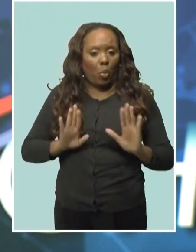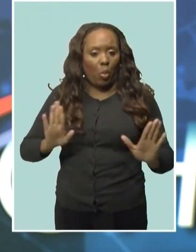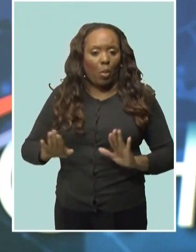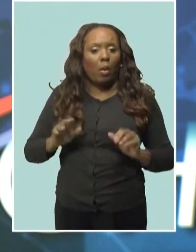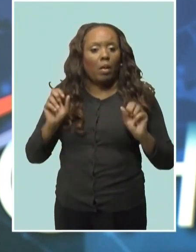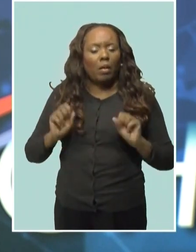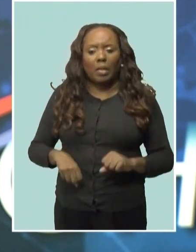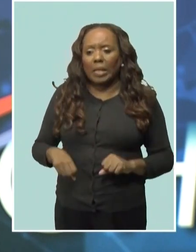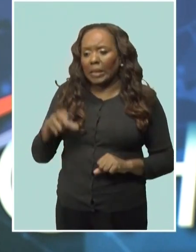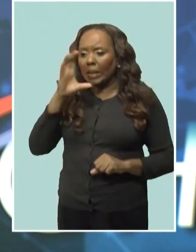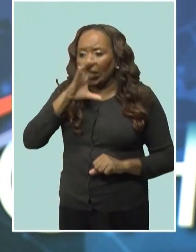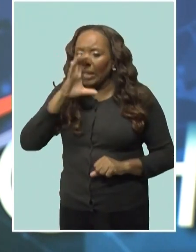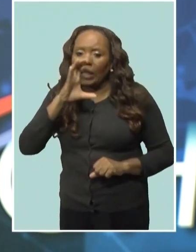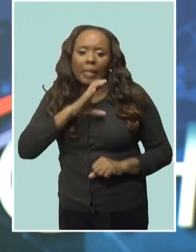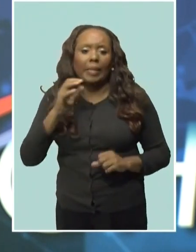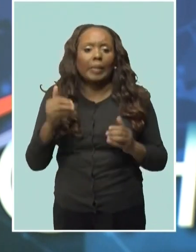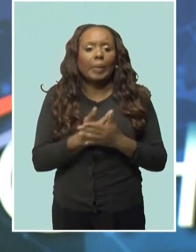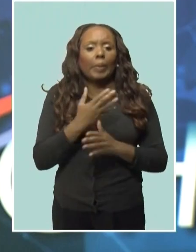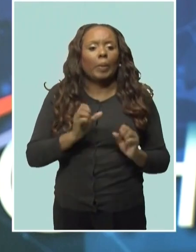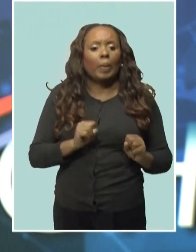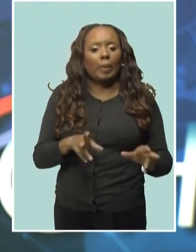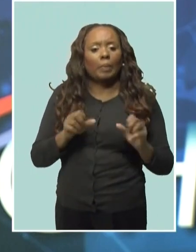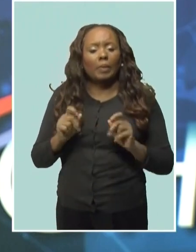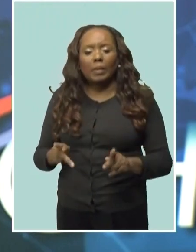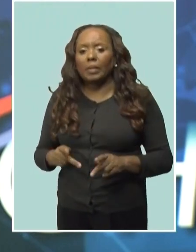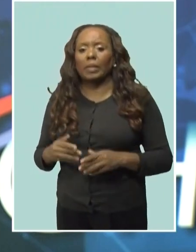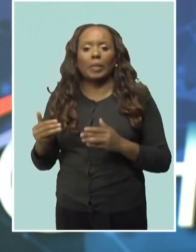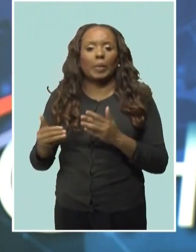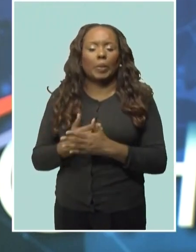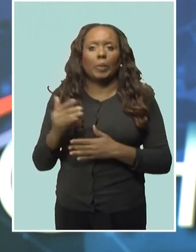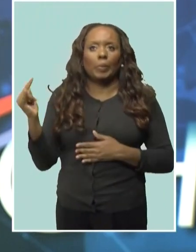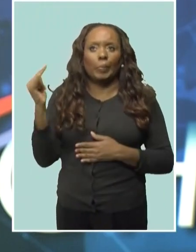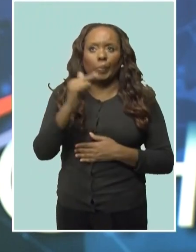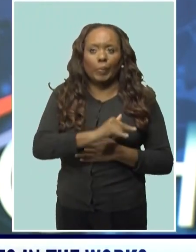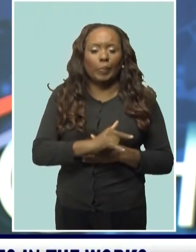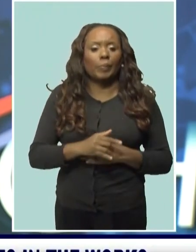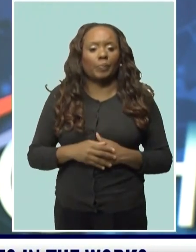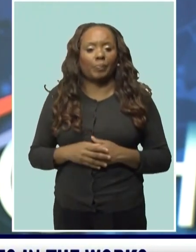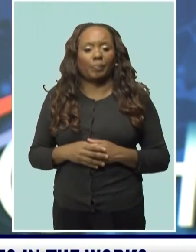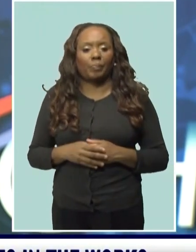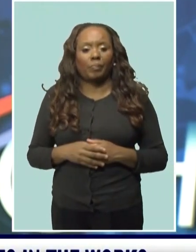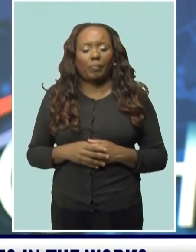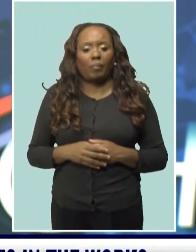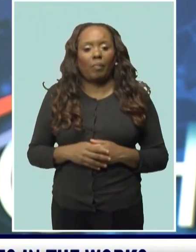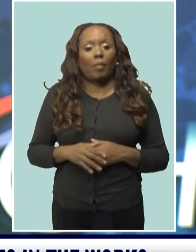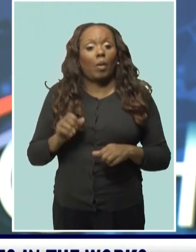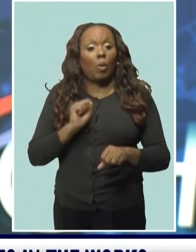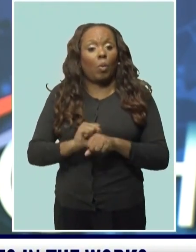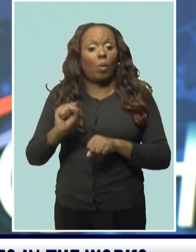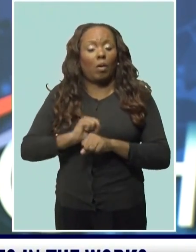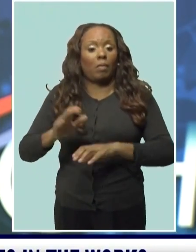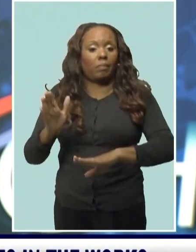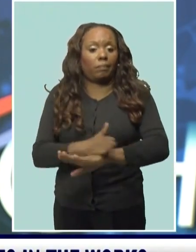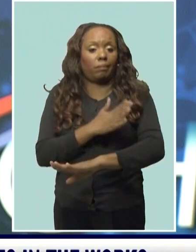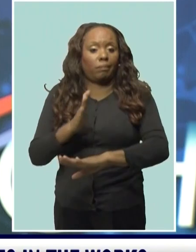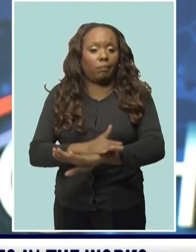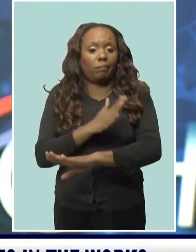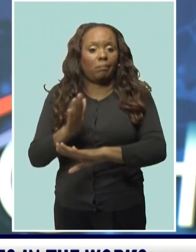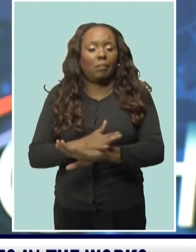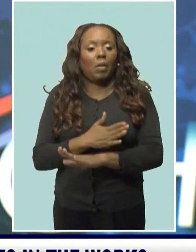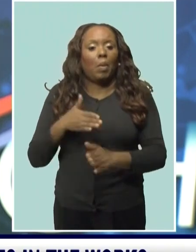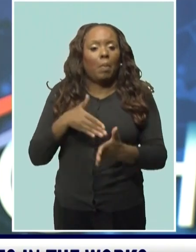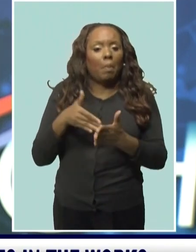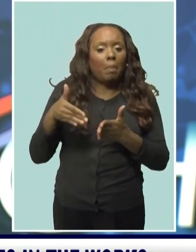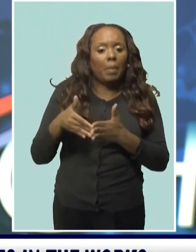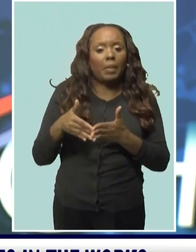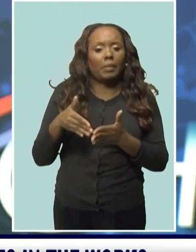to explore new opportunities and strategic destinations. Work on a multi-million-dollar upgrade to the South Coast